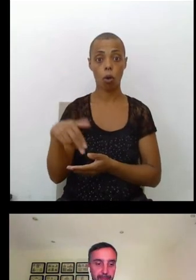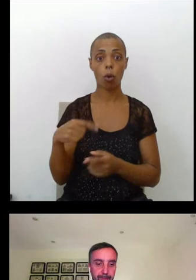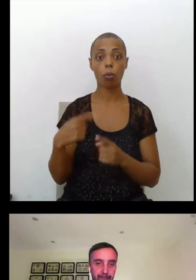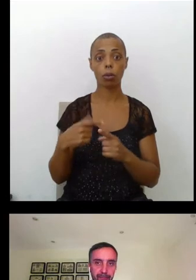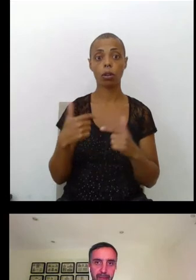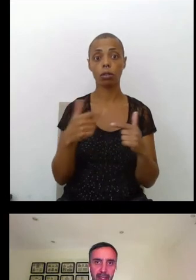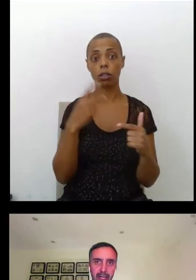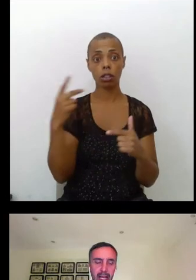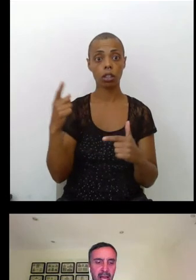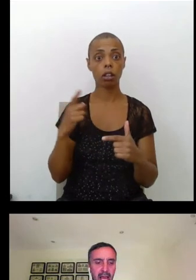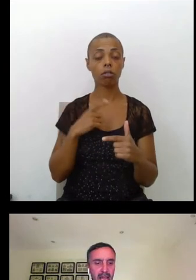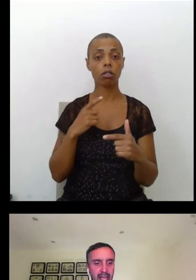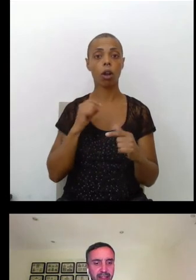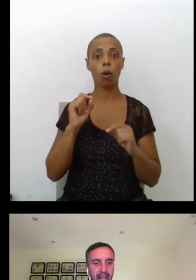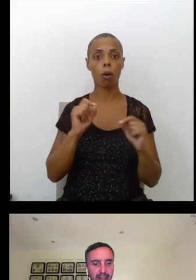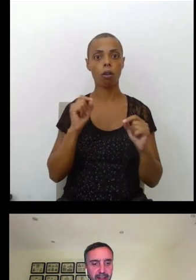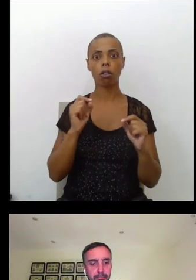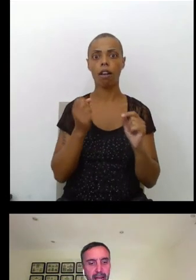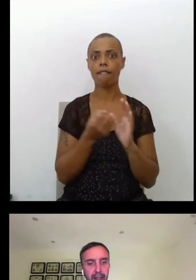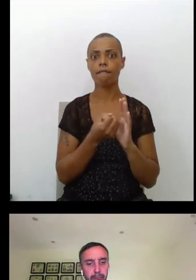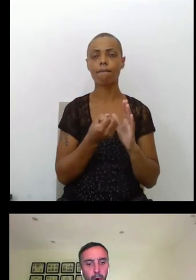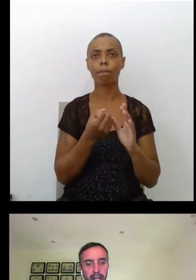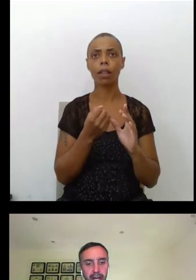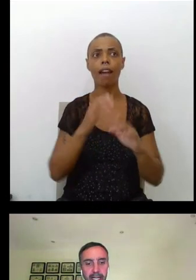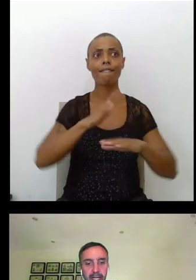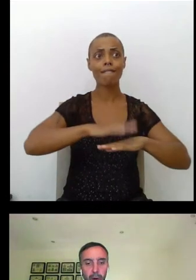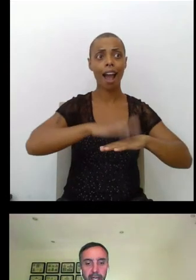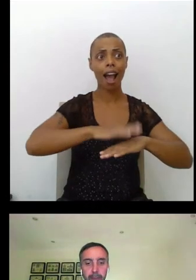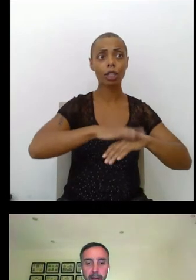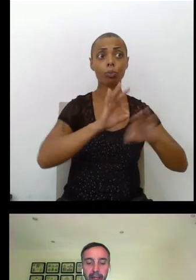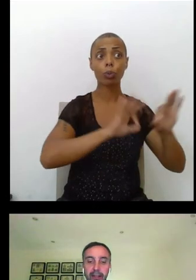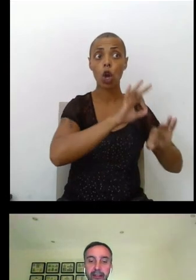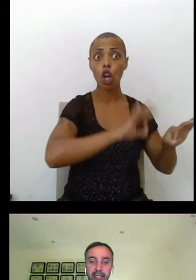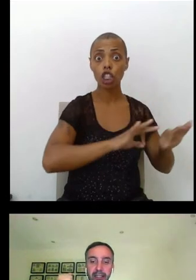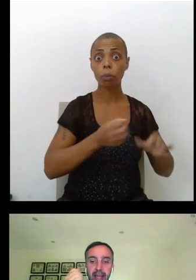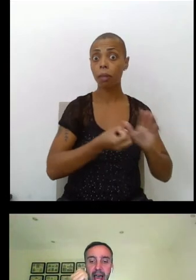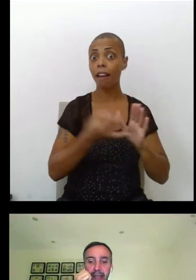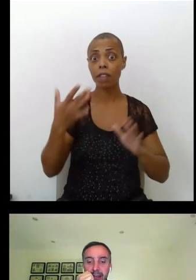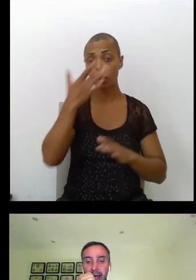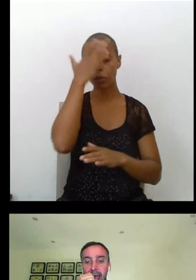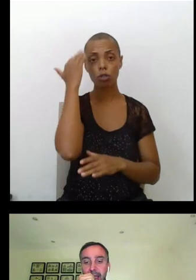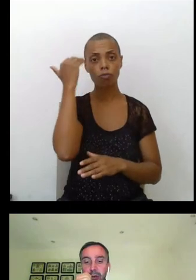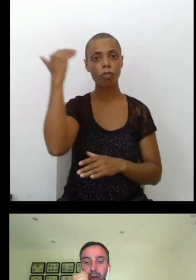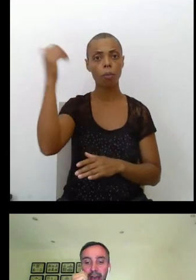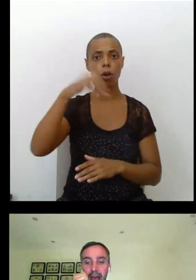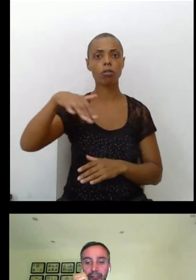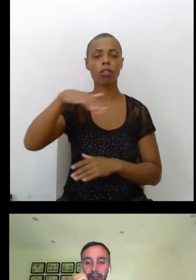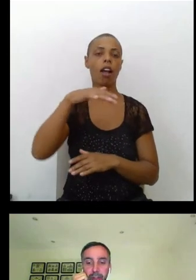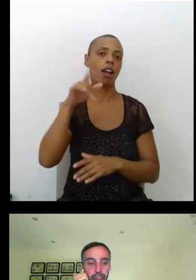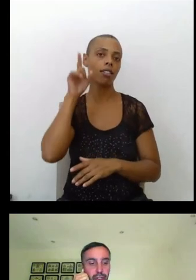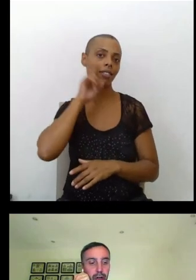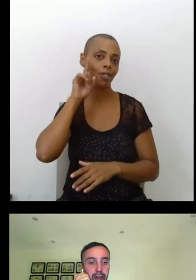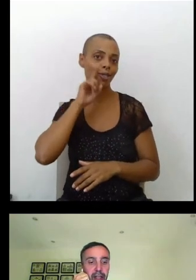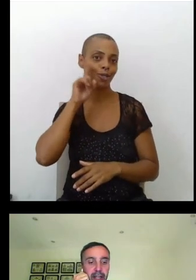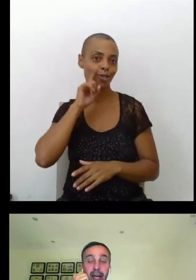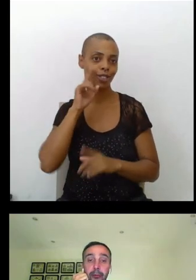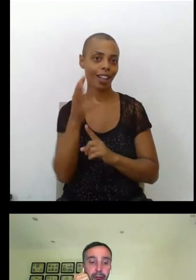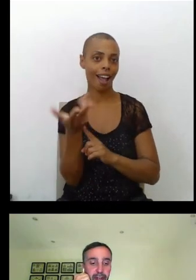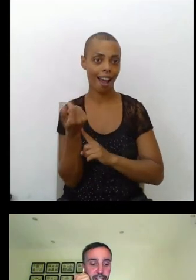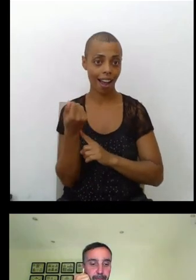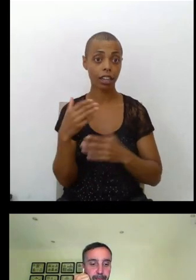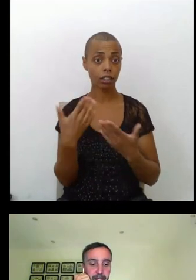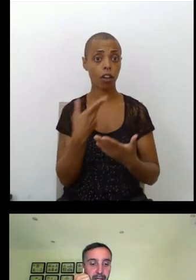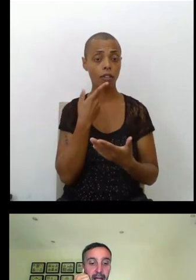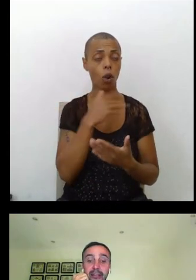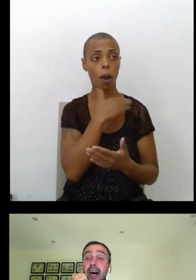industry his death made it more than clear what impact the disease had and could have in the future on the